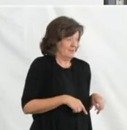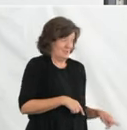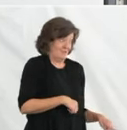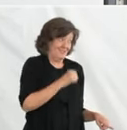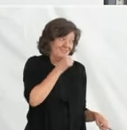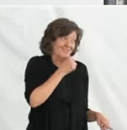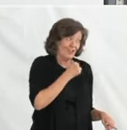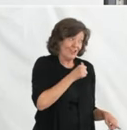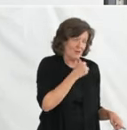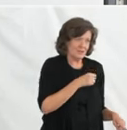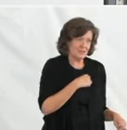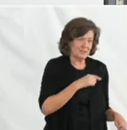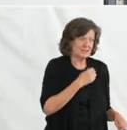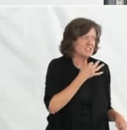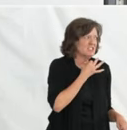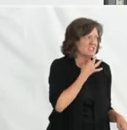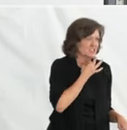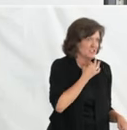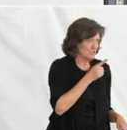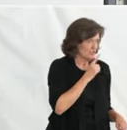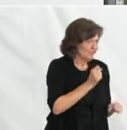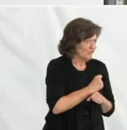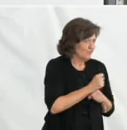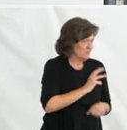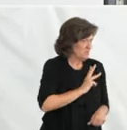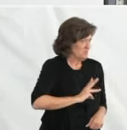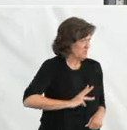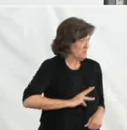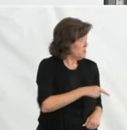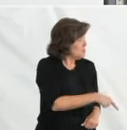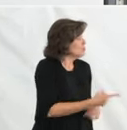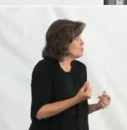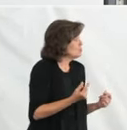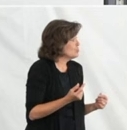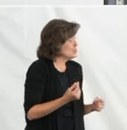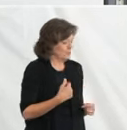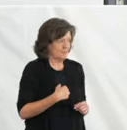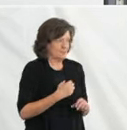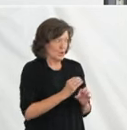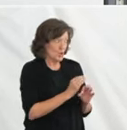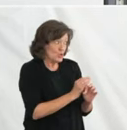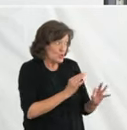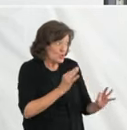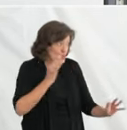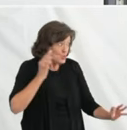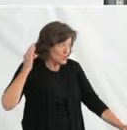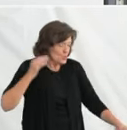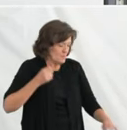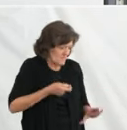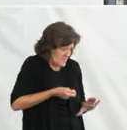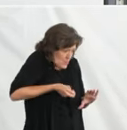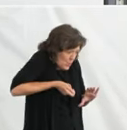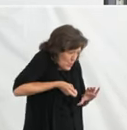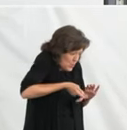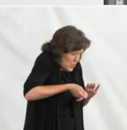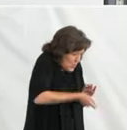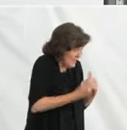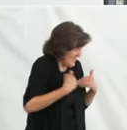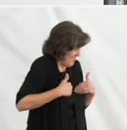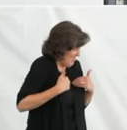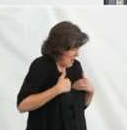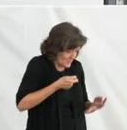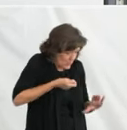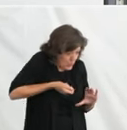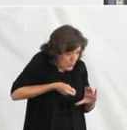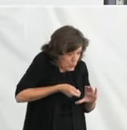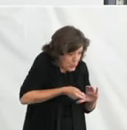Woman, had taken that remaining surgical tubing, and she'd shoved one end deep down into those cow lungs. She'd taken the other